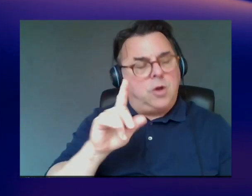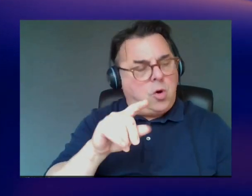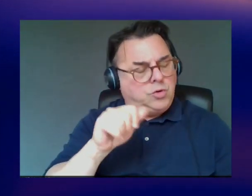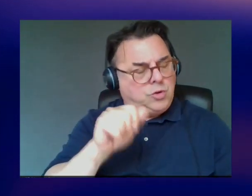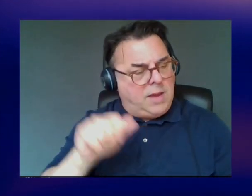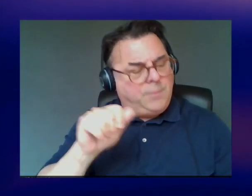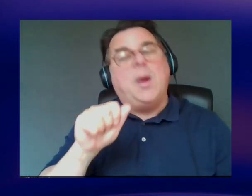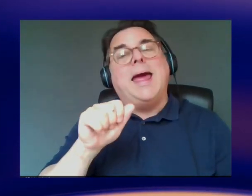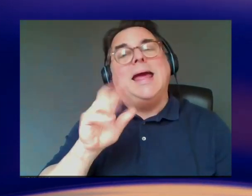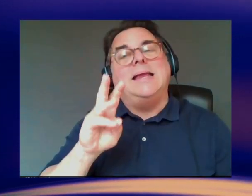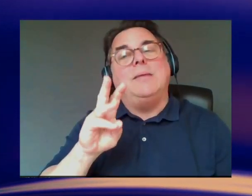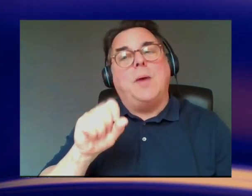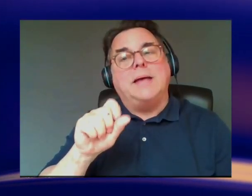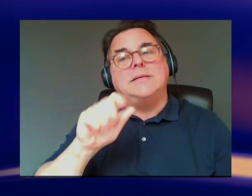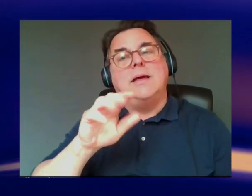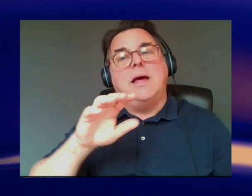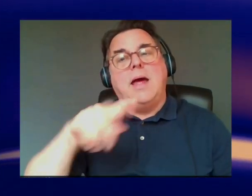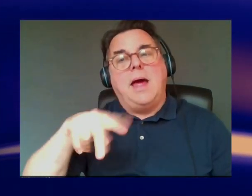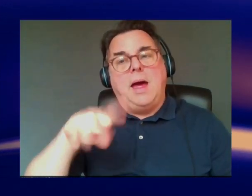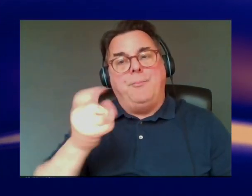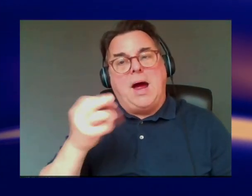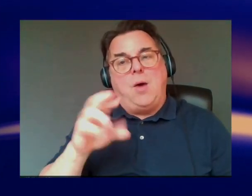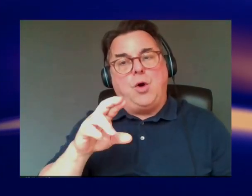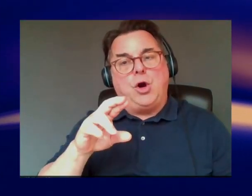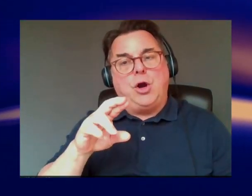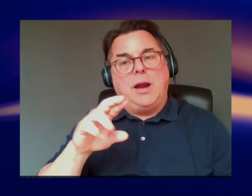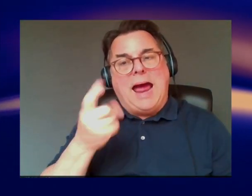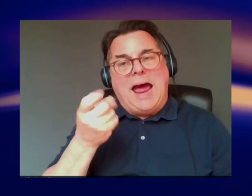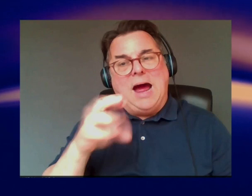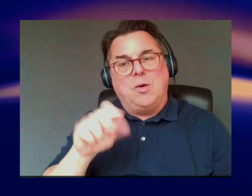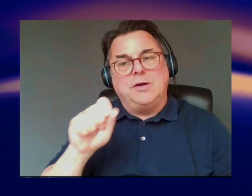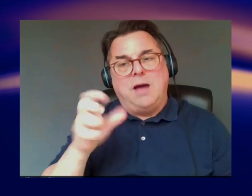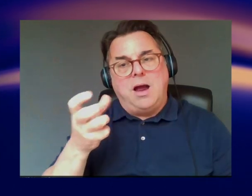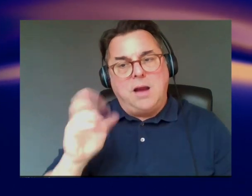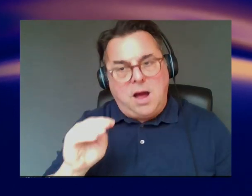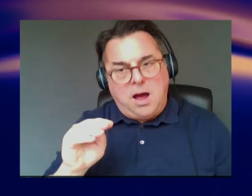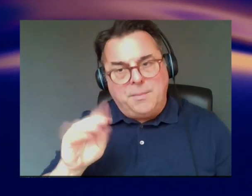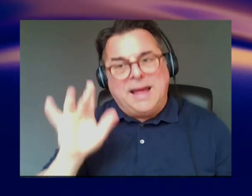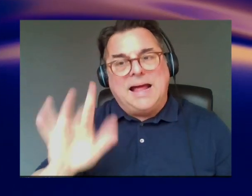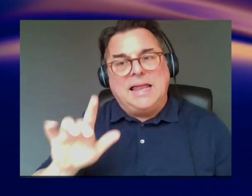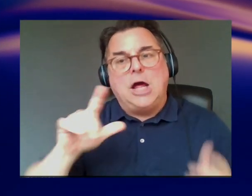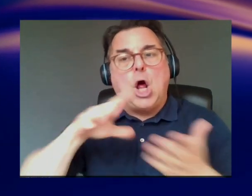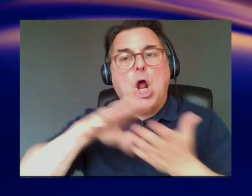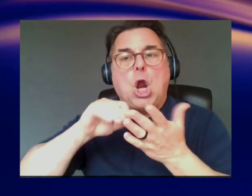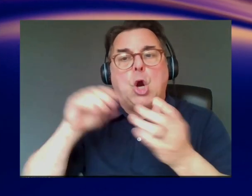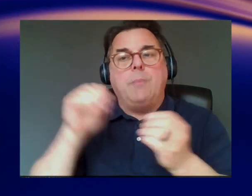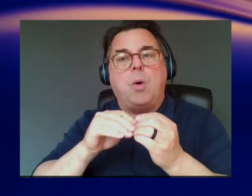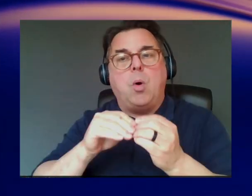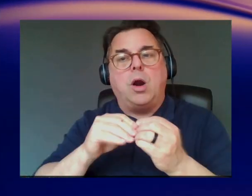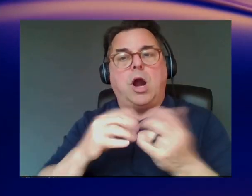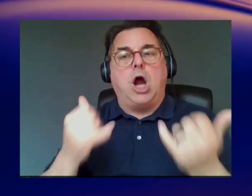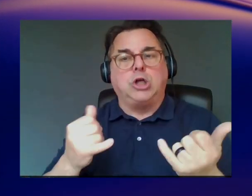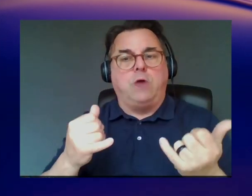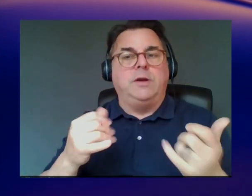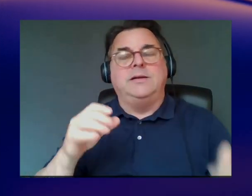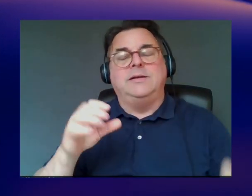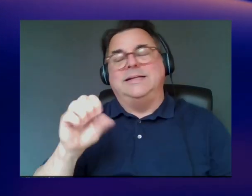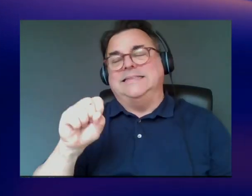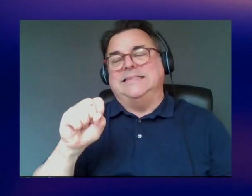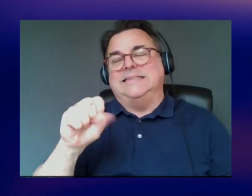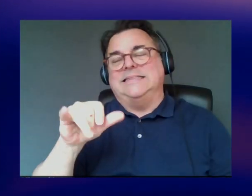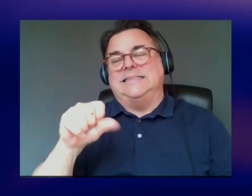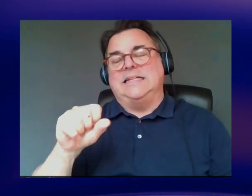then, constantly work with the people that are showing up. So that's awesome. Yeah. So there's structure to the point where we have resources available. So